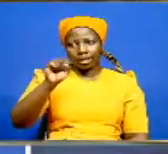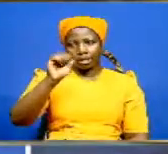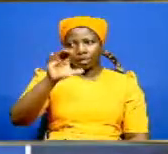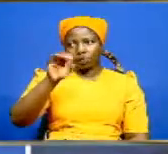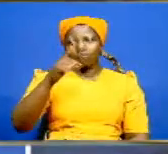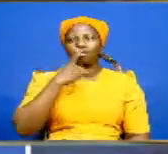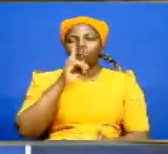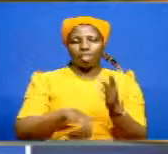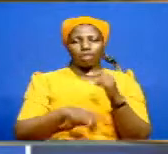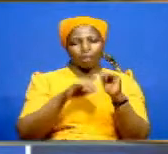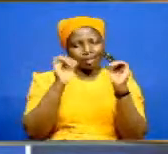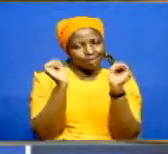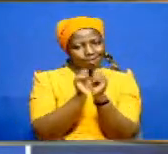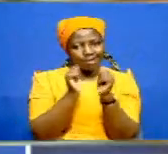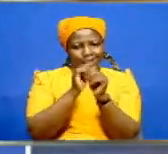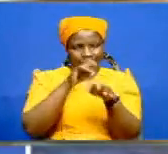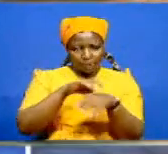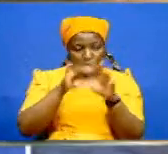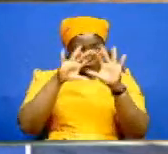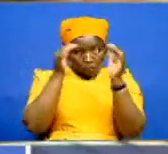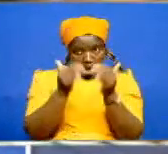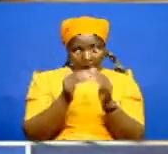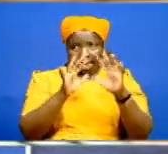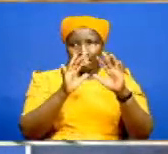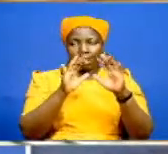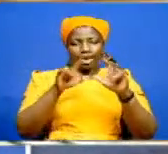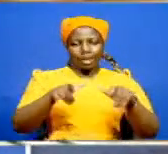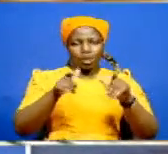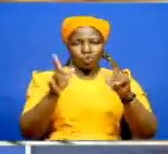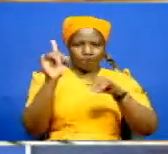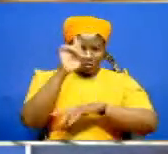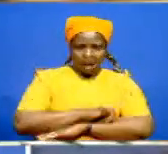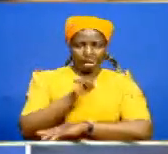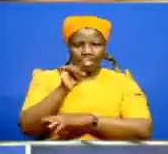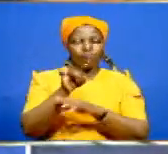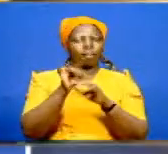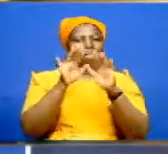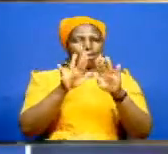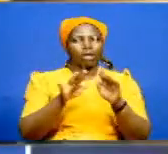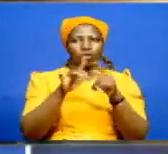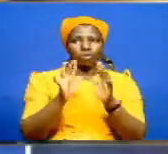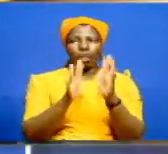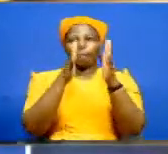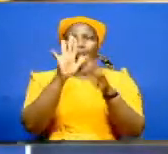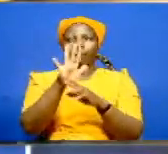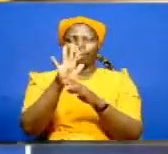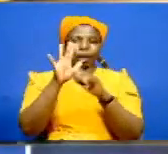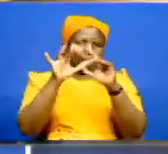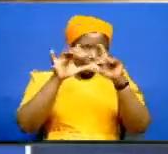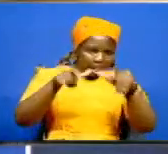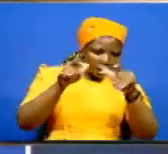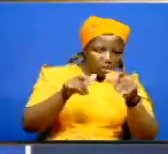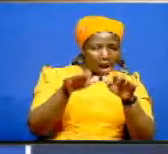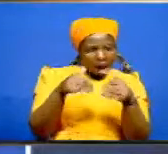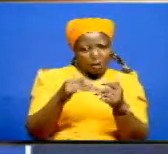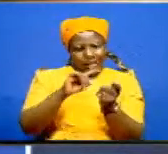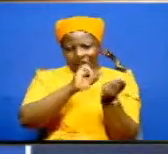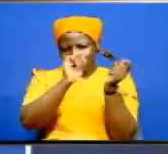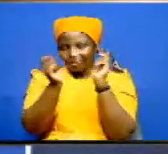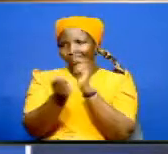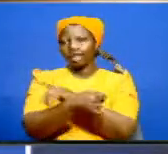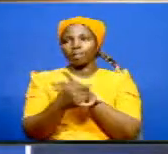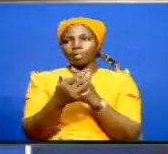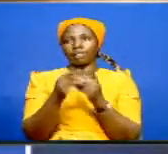Day will also be an opportunity to celebrate the resilience of radio, its evolution and constant adaptation for over a century